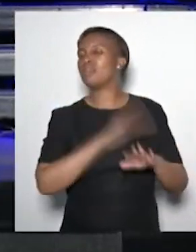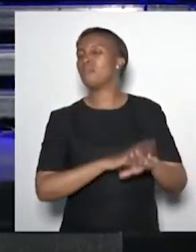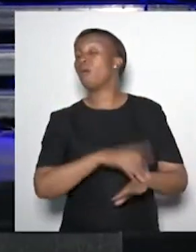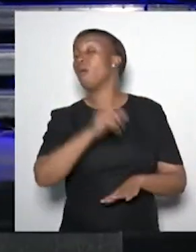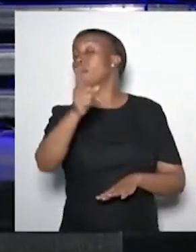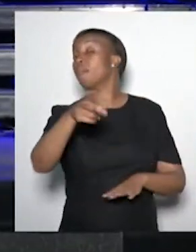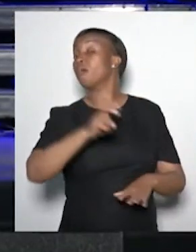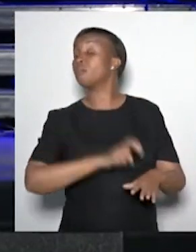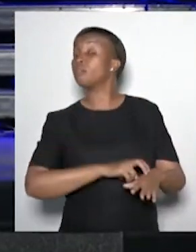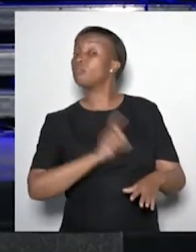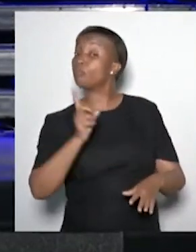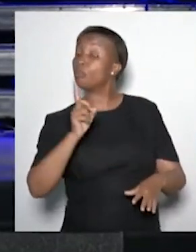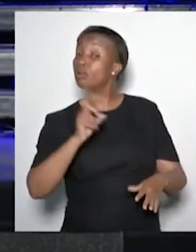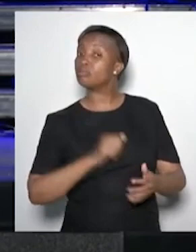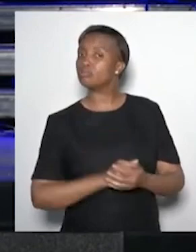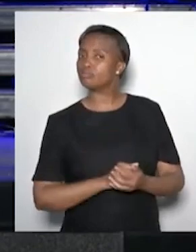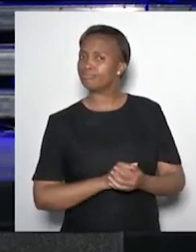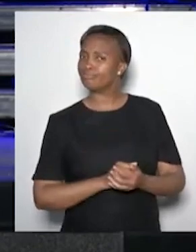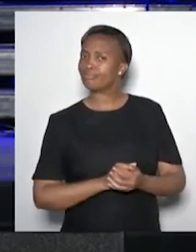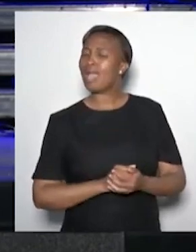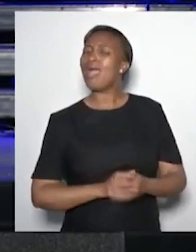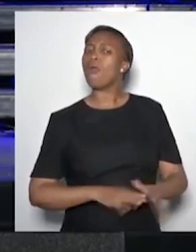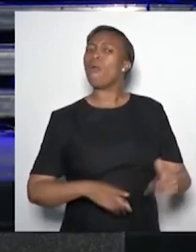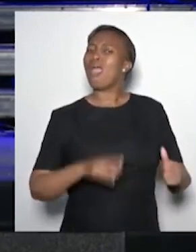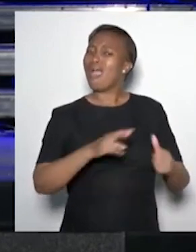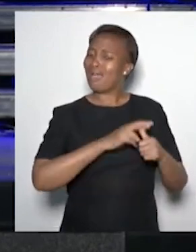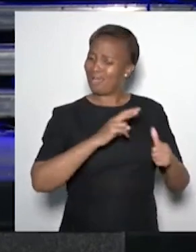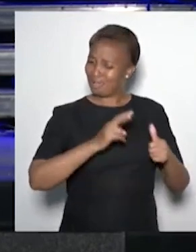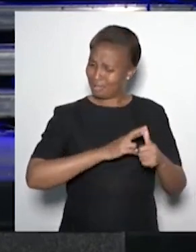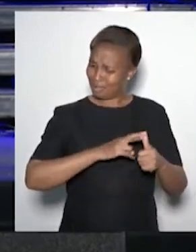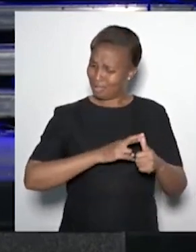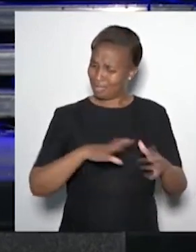need to find answers.